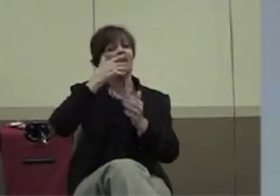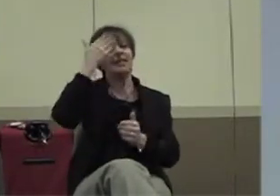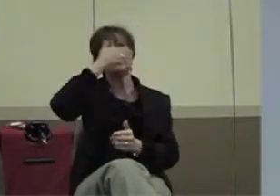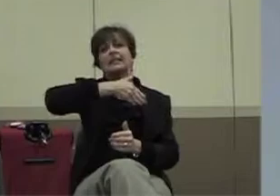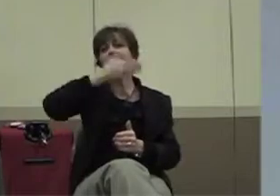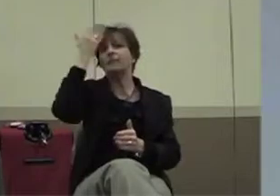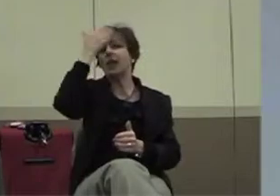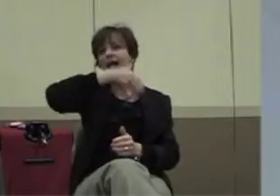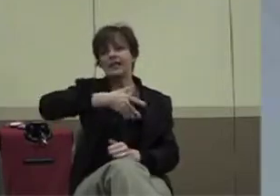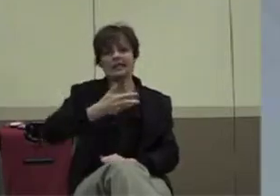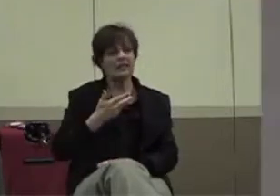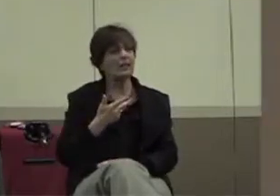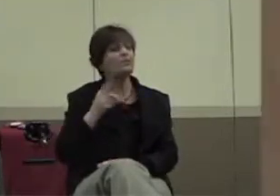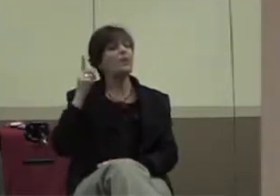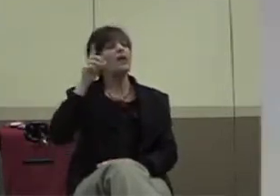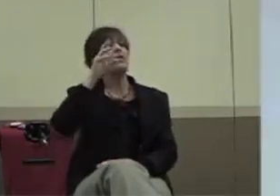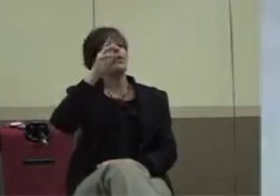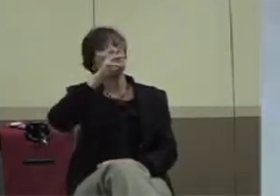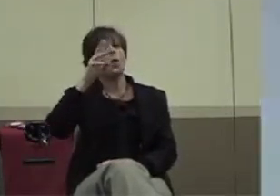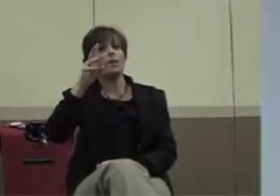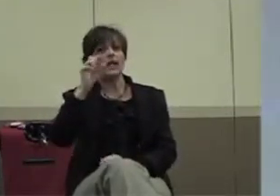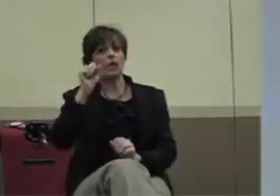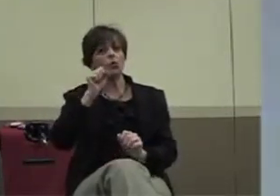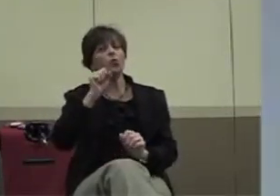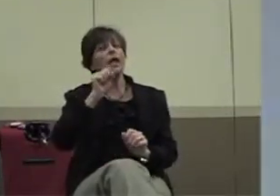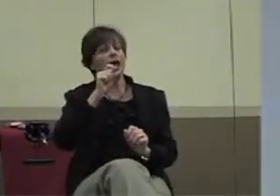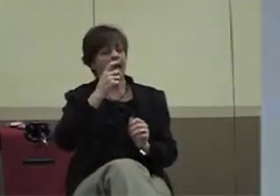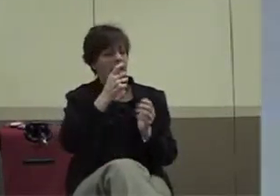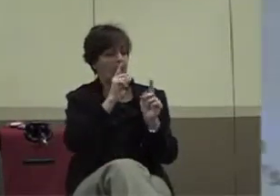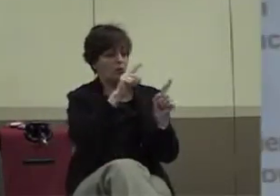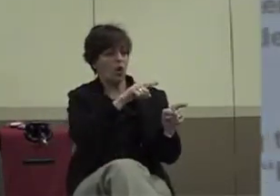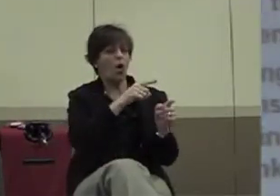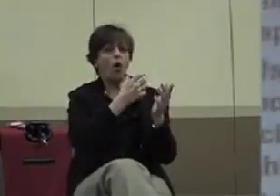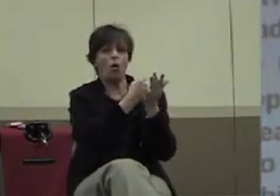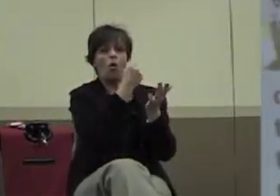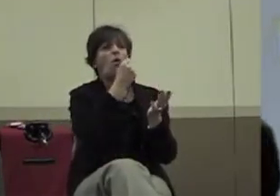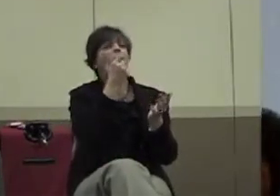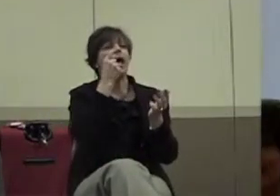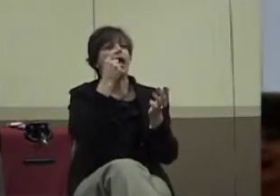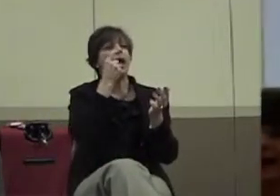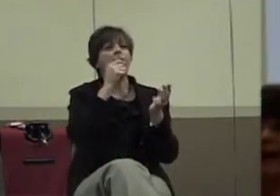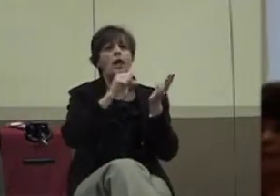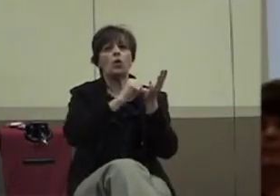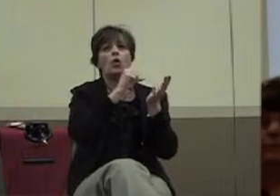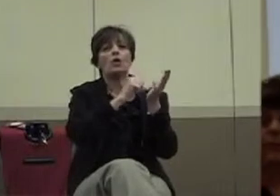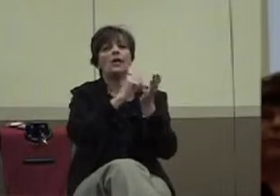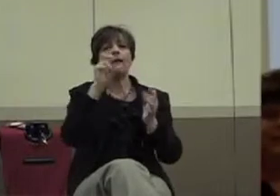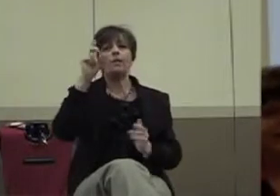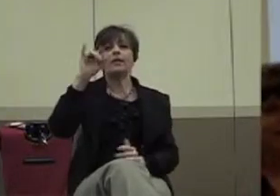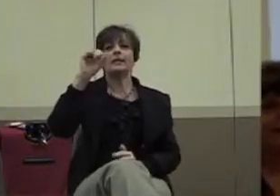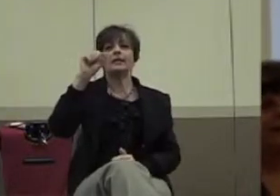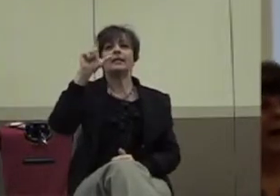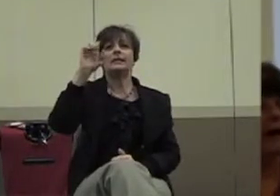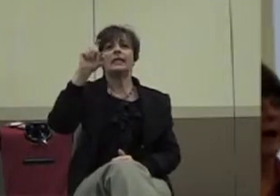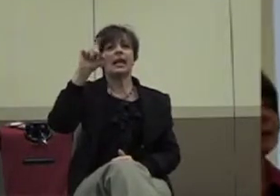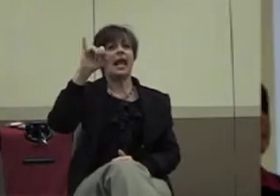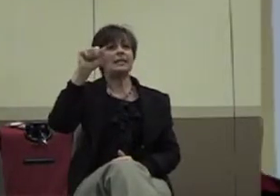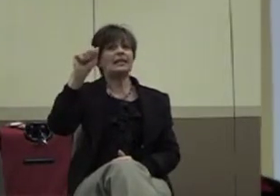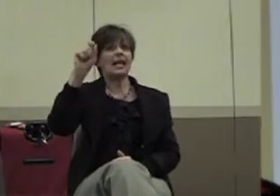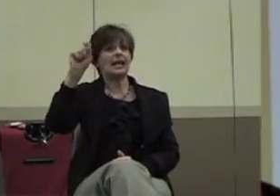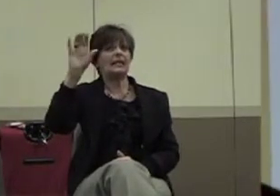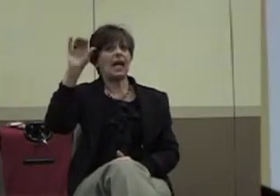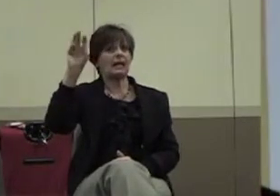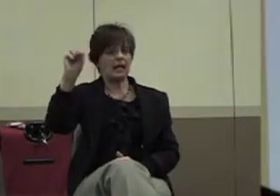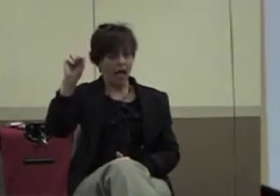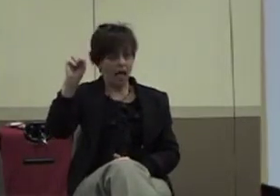a website that you can go to that lets you look up dyslexia.com. If you go to dyslexia.com,